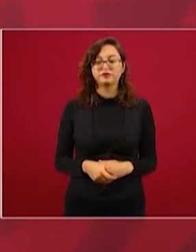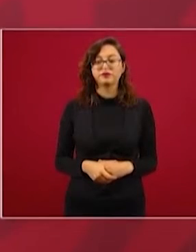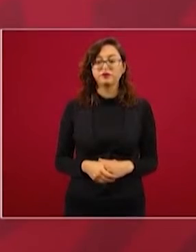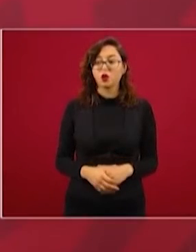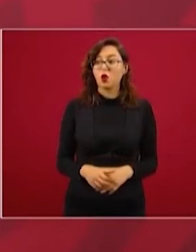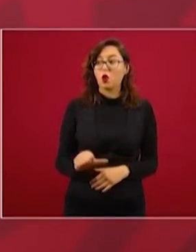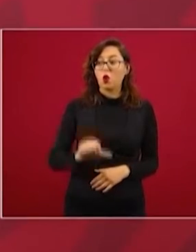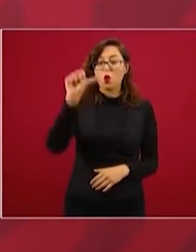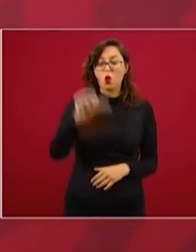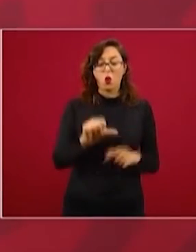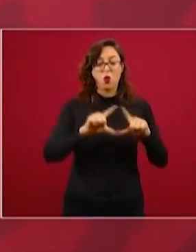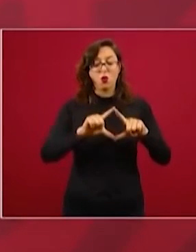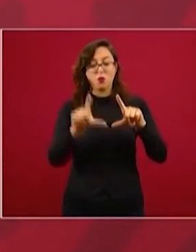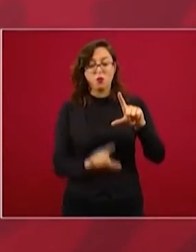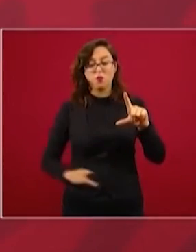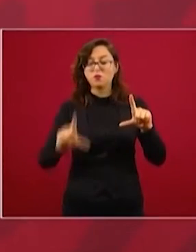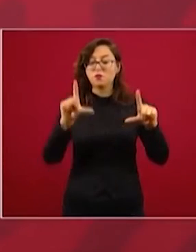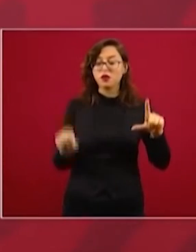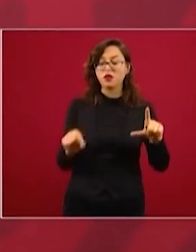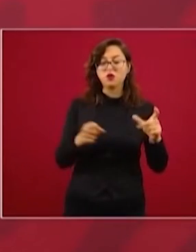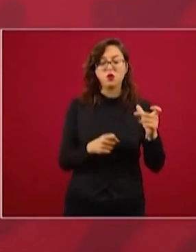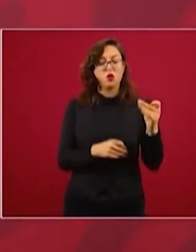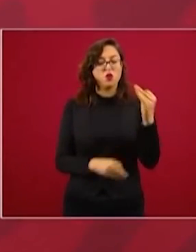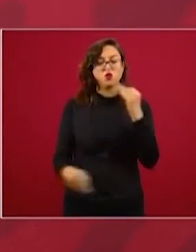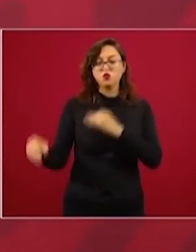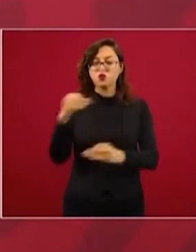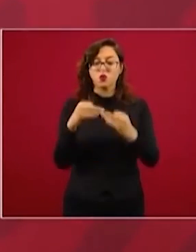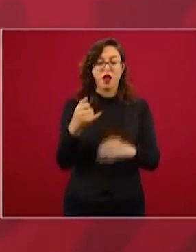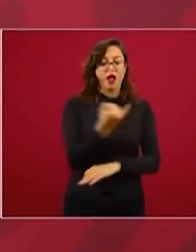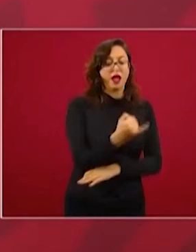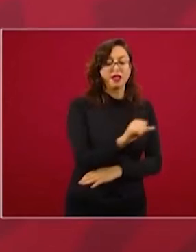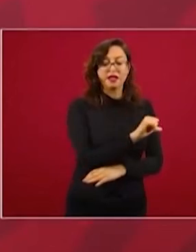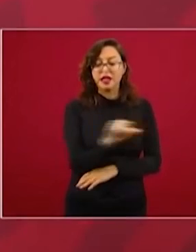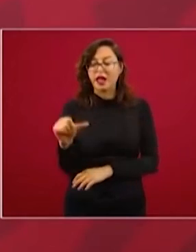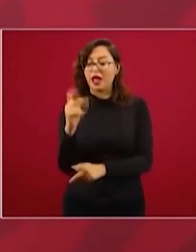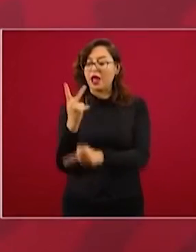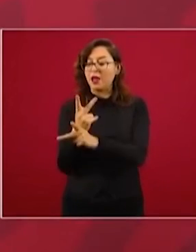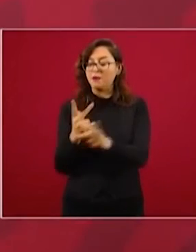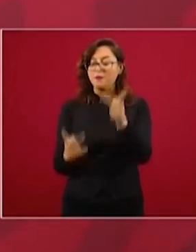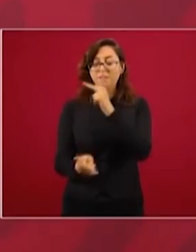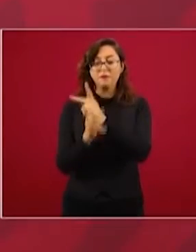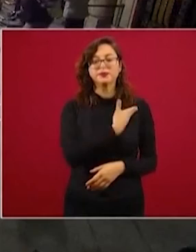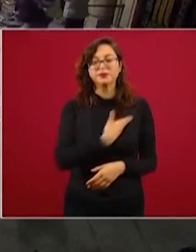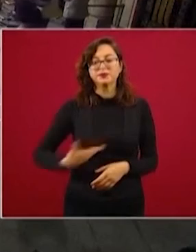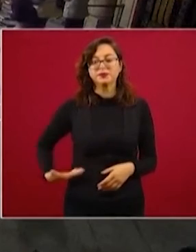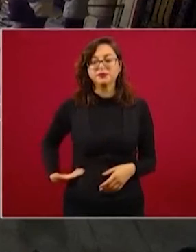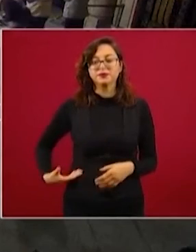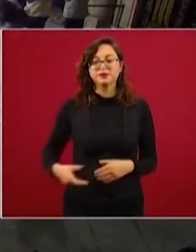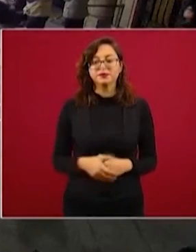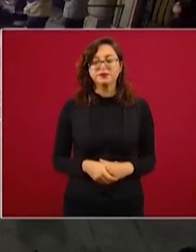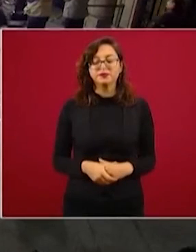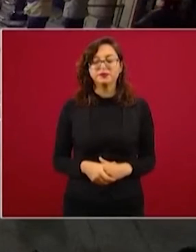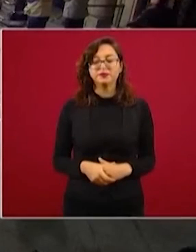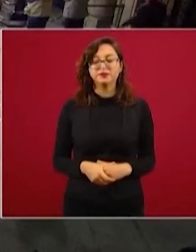Regresando a clases en educación básica y en educación. Despite the pandemic, the pain, the suffering it